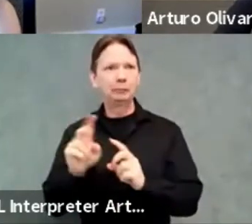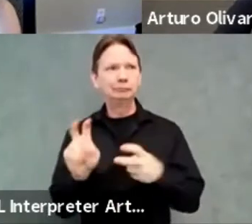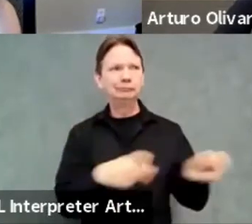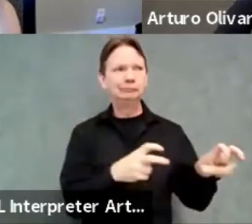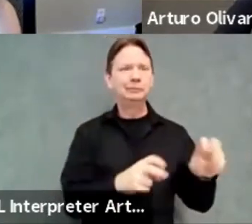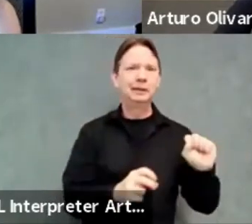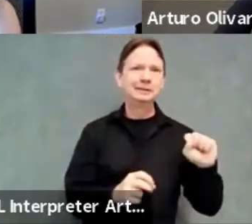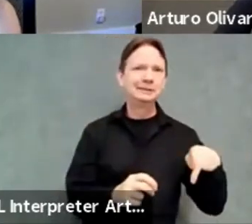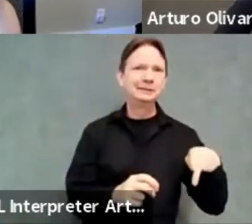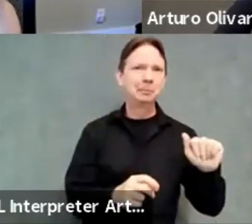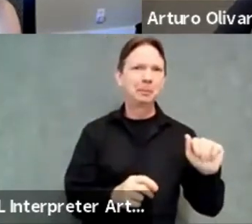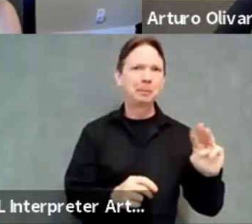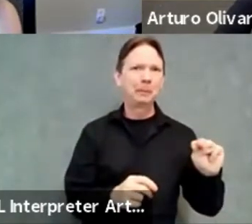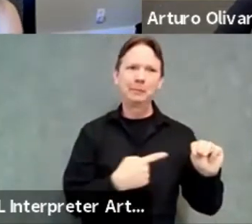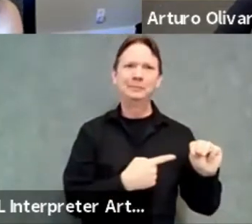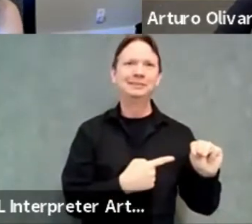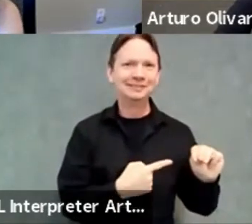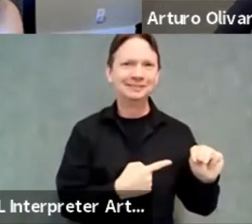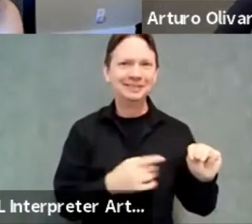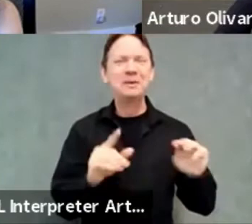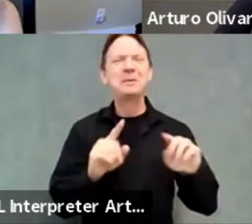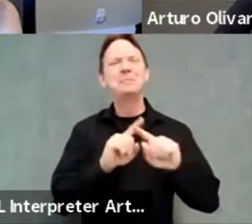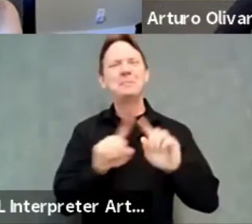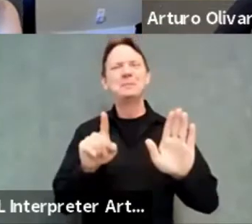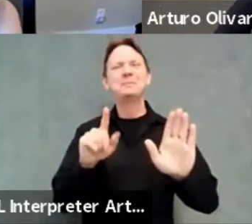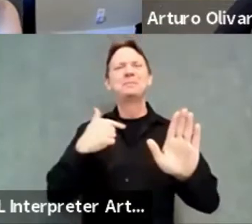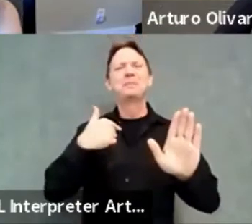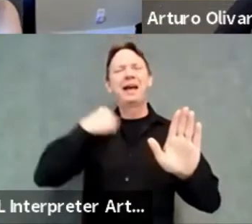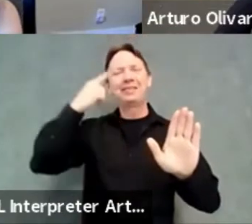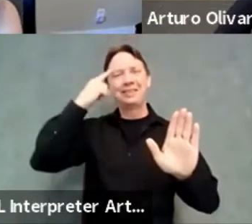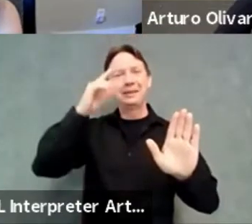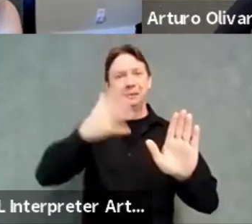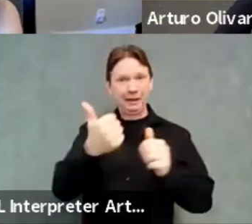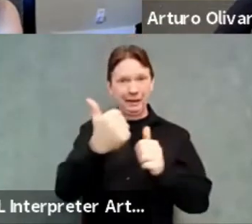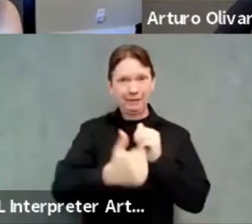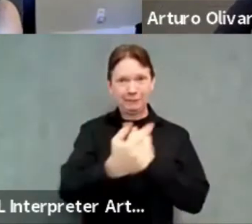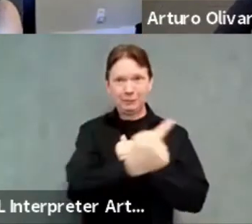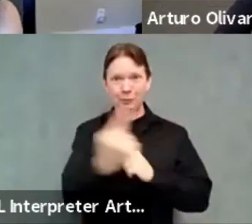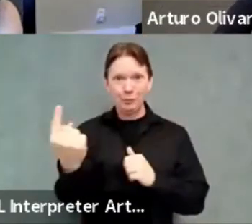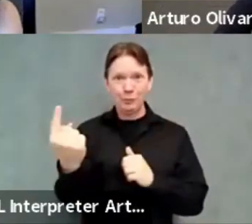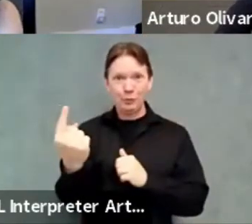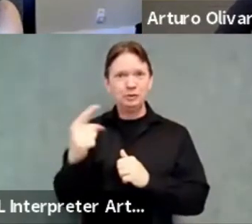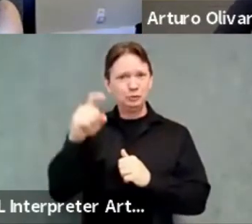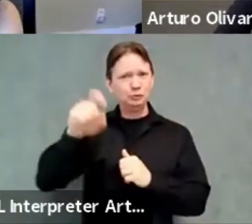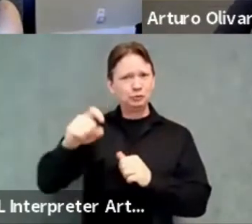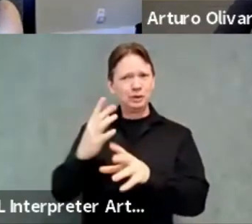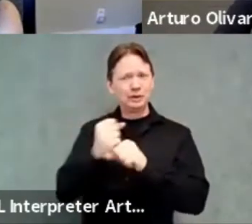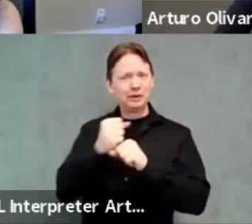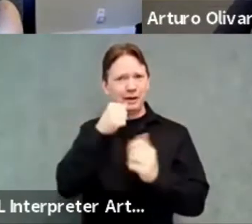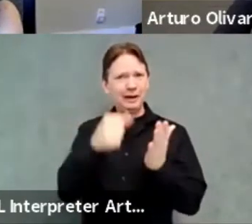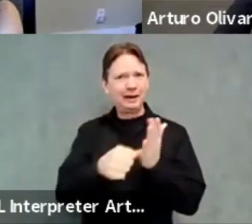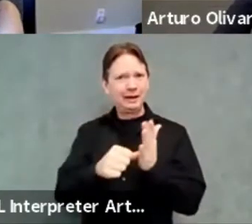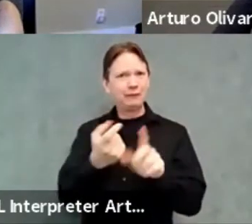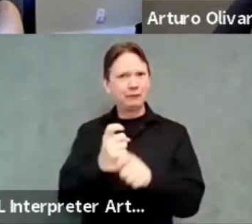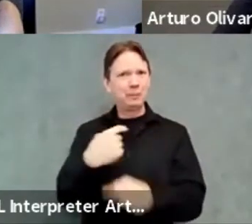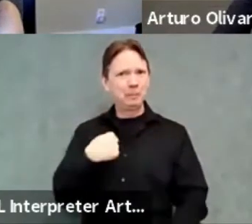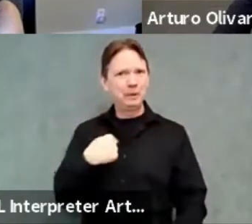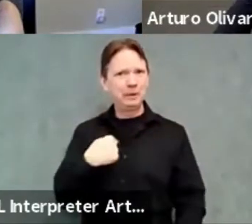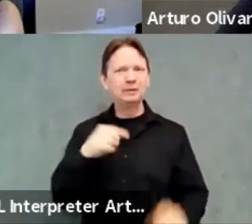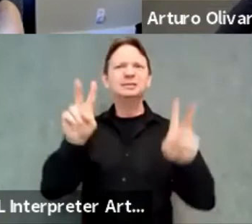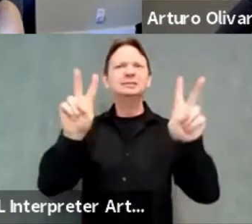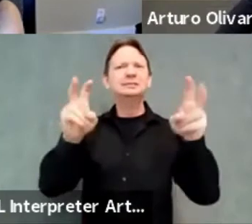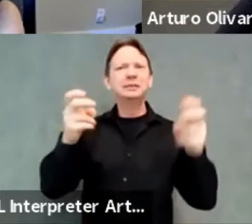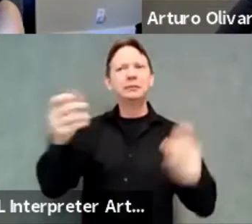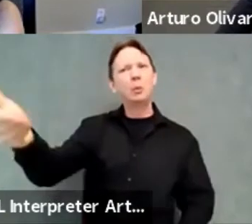But I think you all got a letter from me it said, welcome to new SIG officers, and actually had the